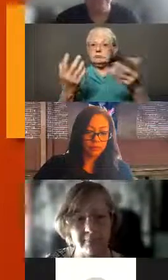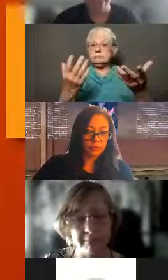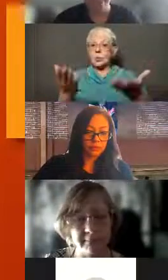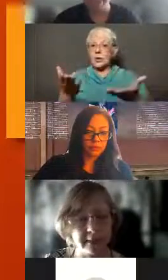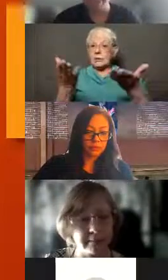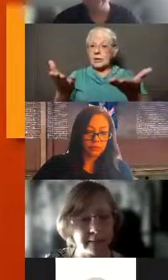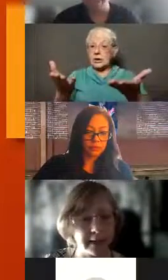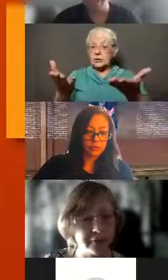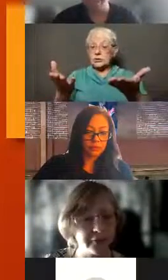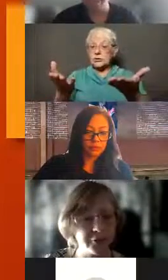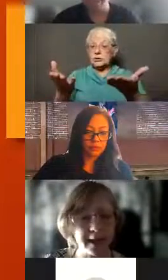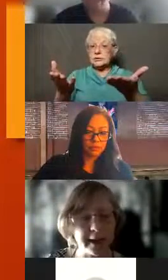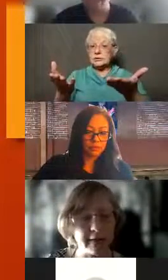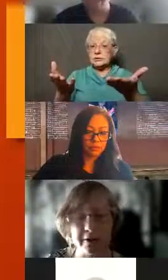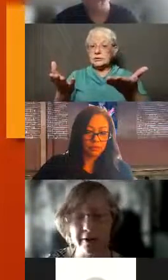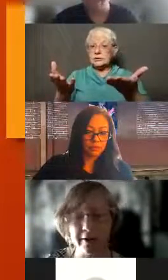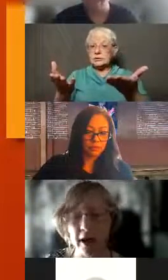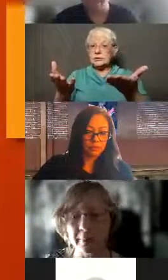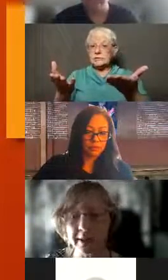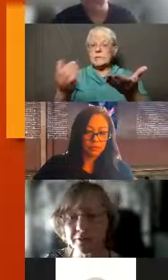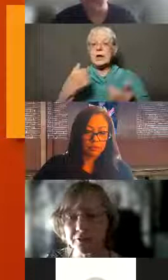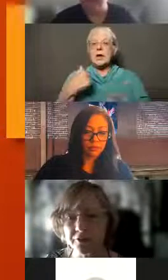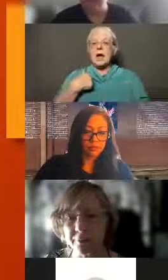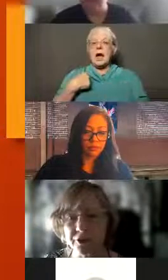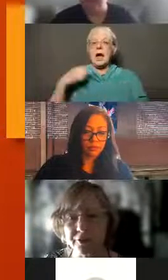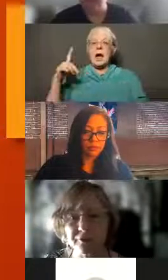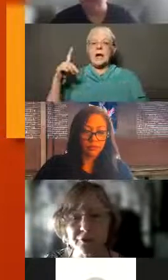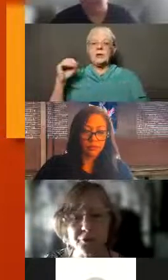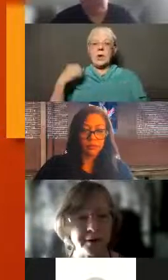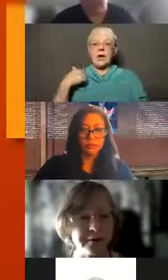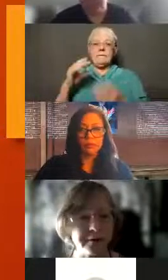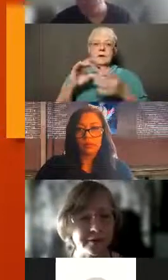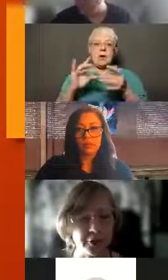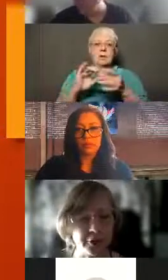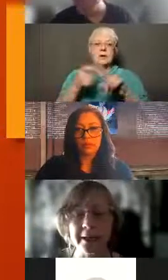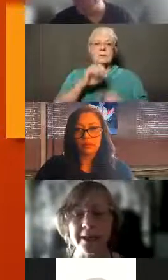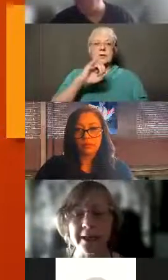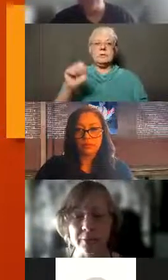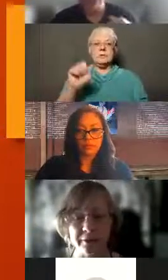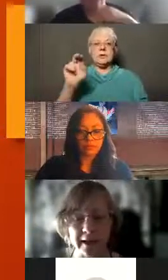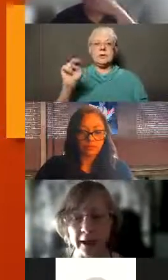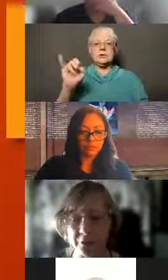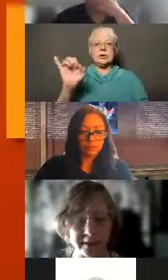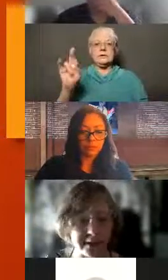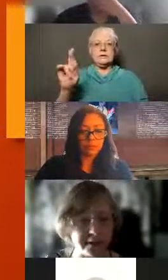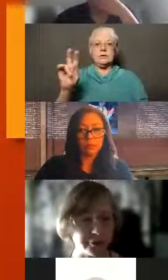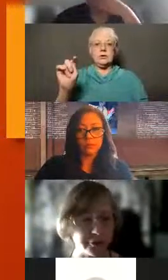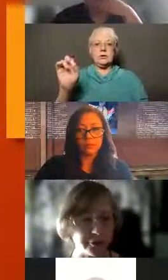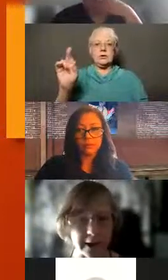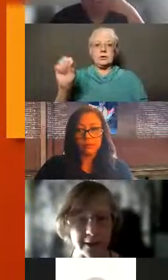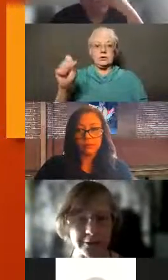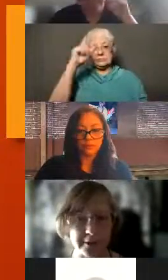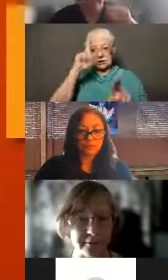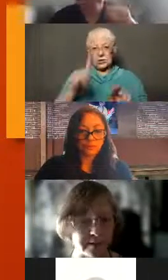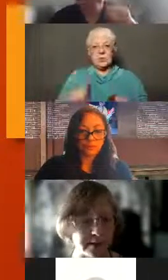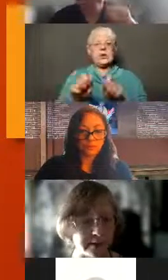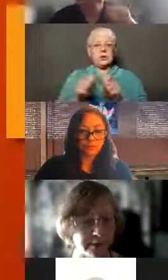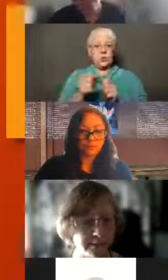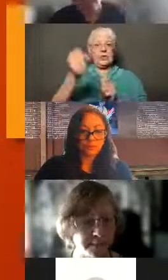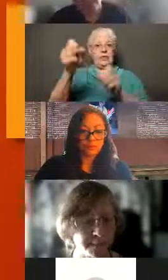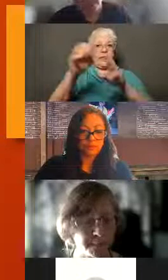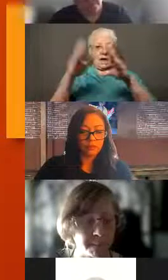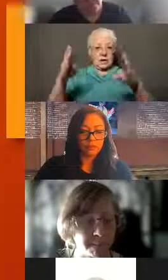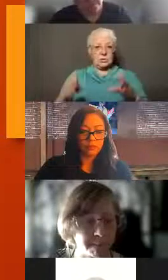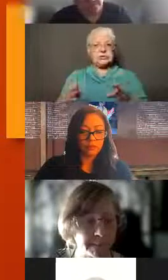recommendations? I do have a comment from Jennifer Torres agreeing with the housing issue. Housing is